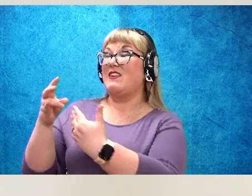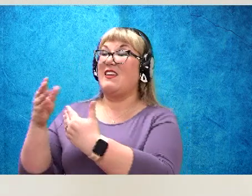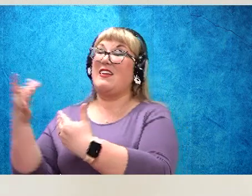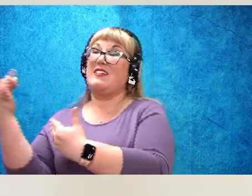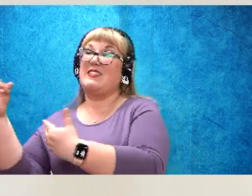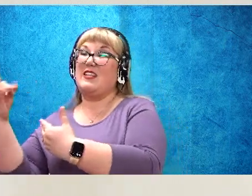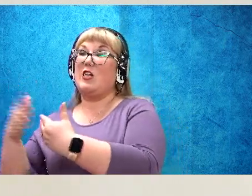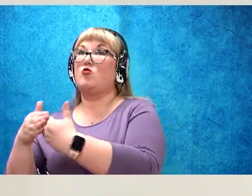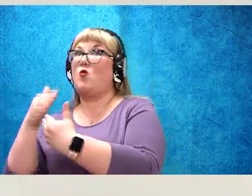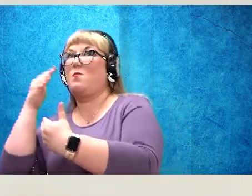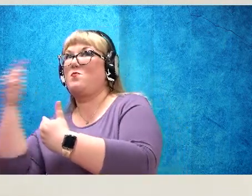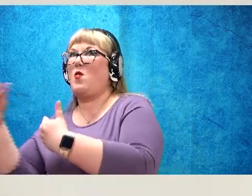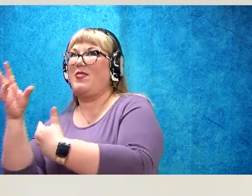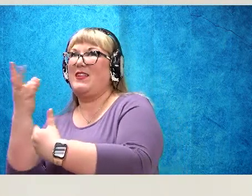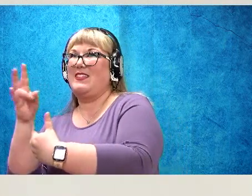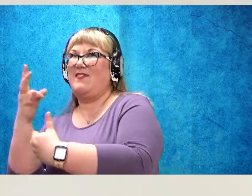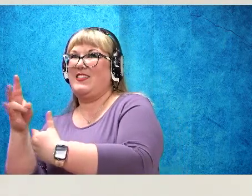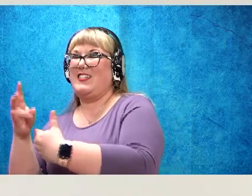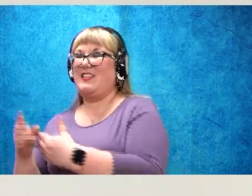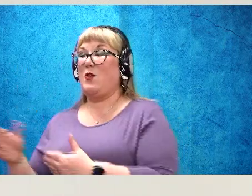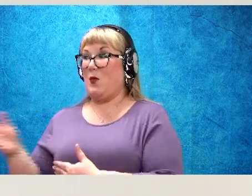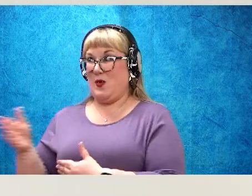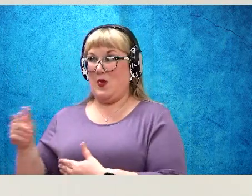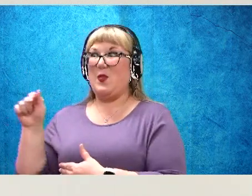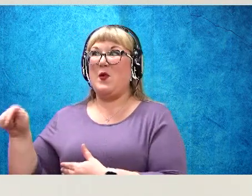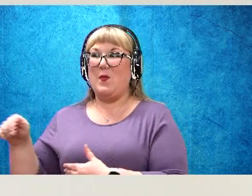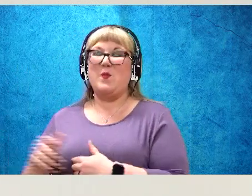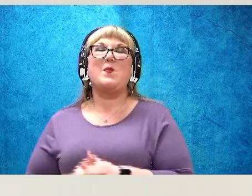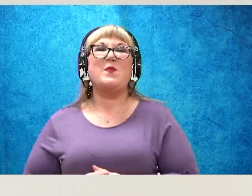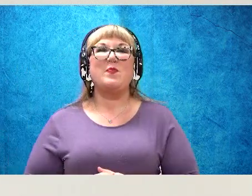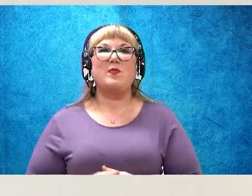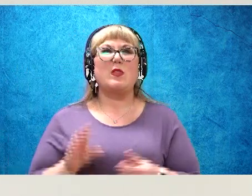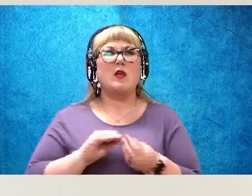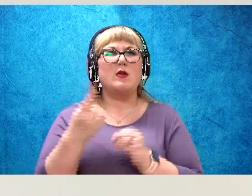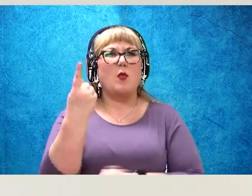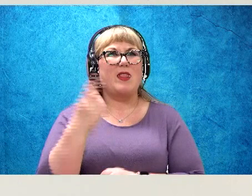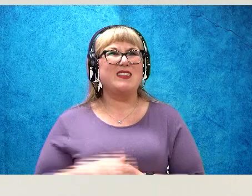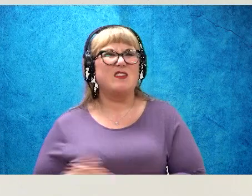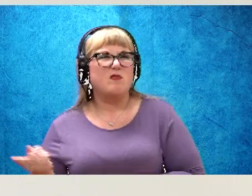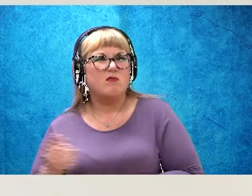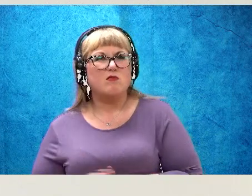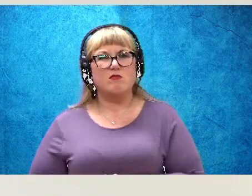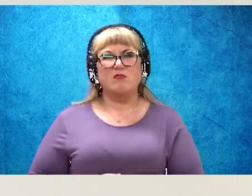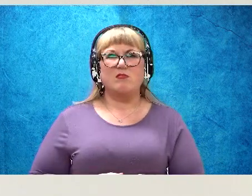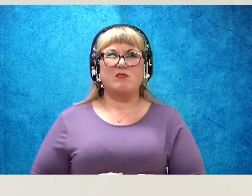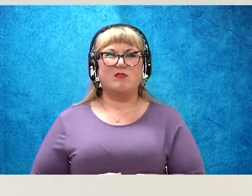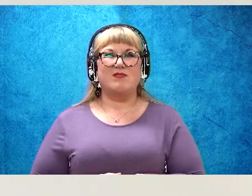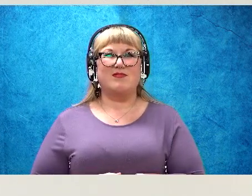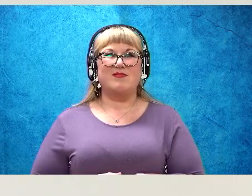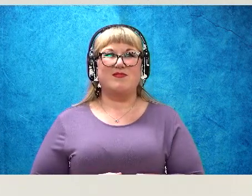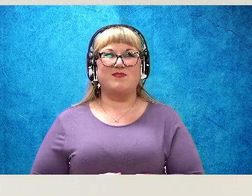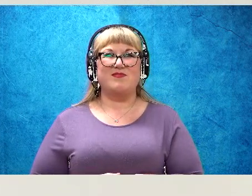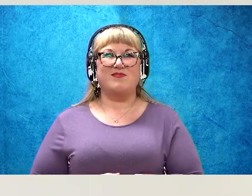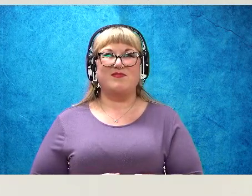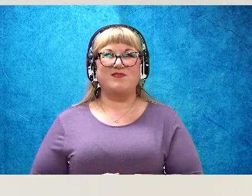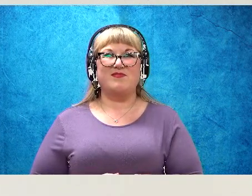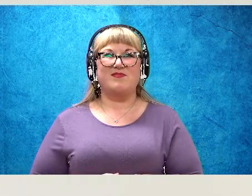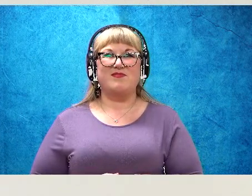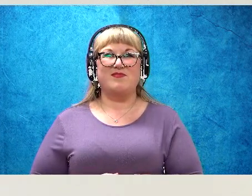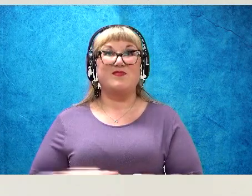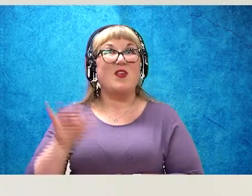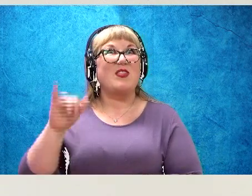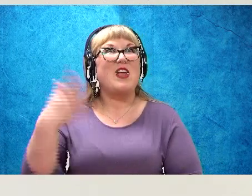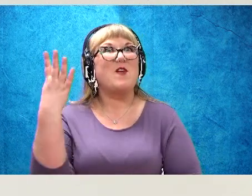and 18 is 1 more. All right, what number is this number? Very good,